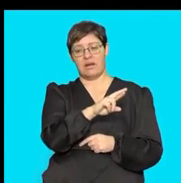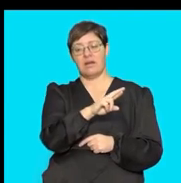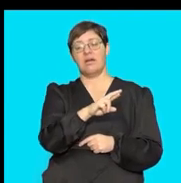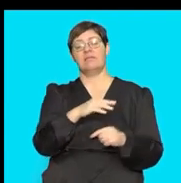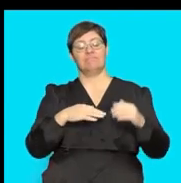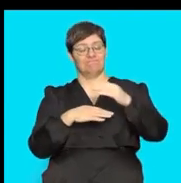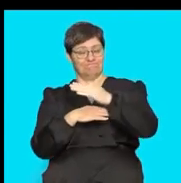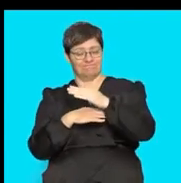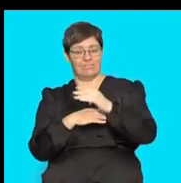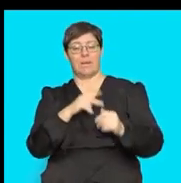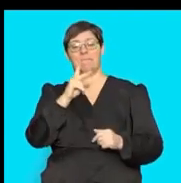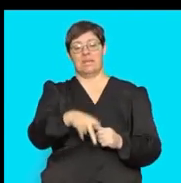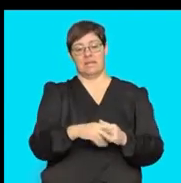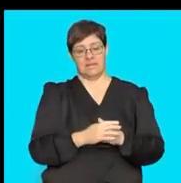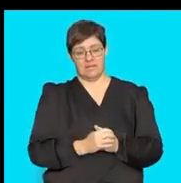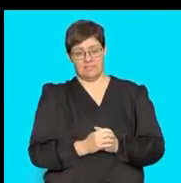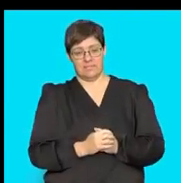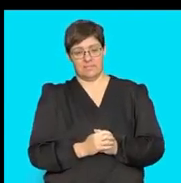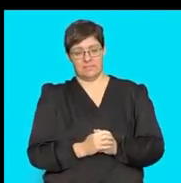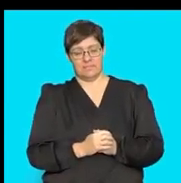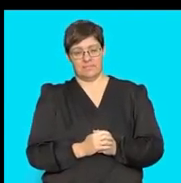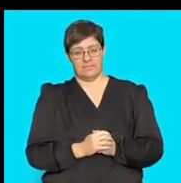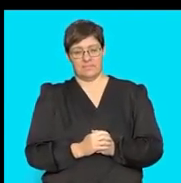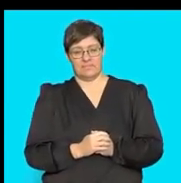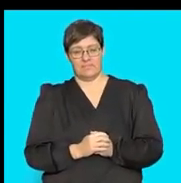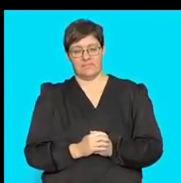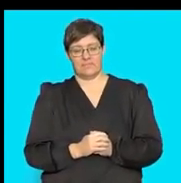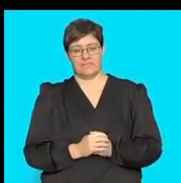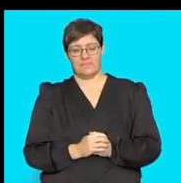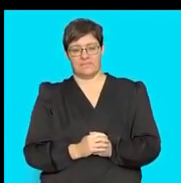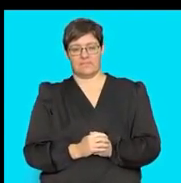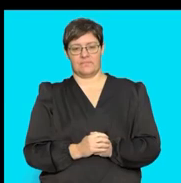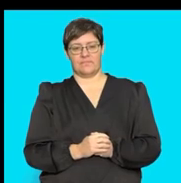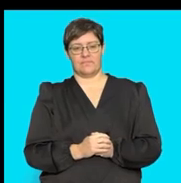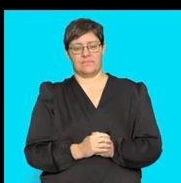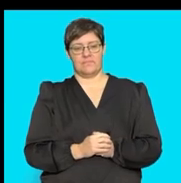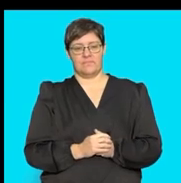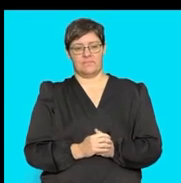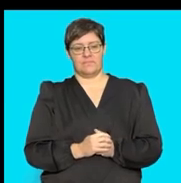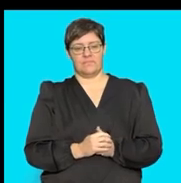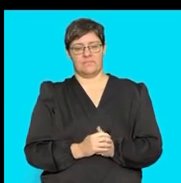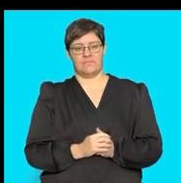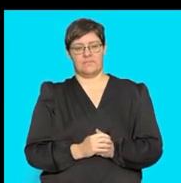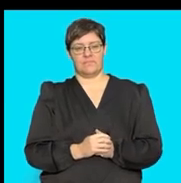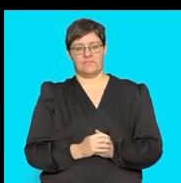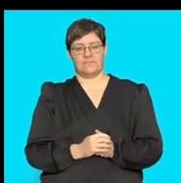and sine of this angle. So we would be looking at this V pattern in this case.